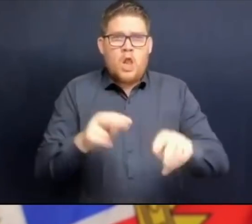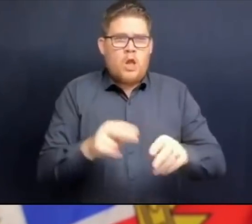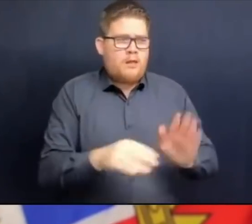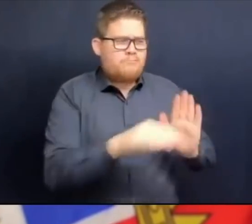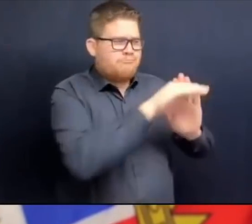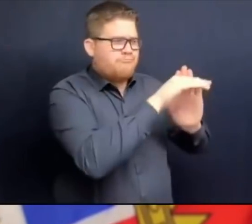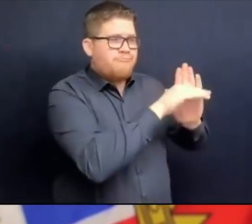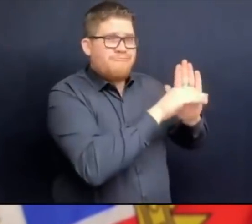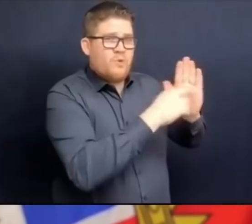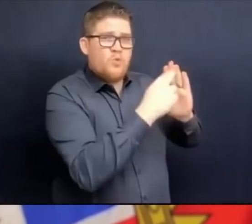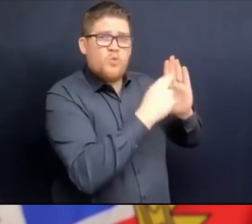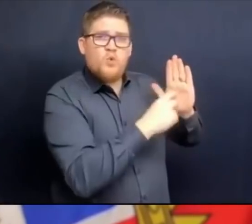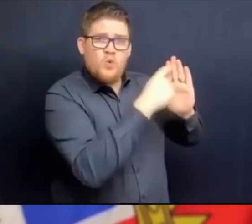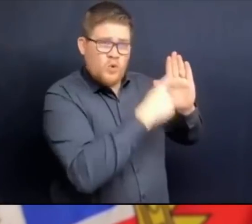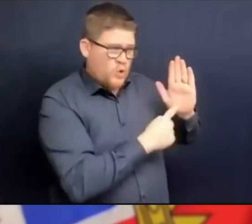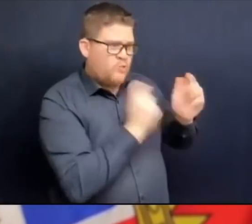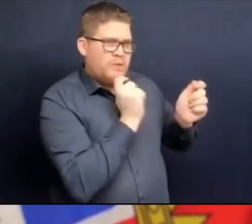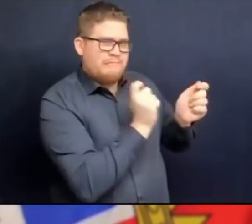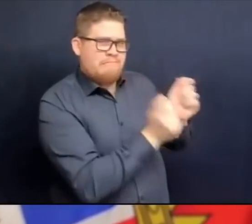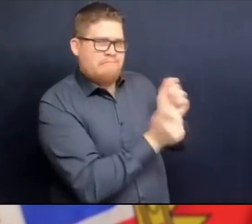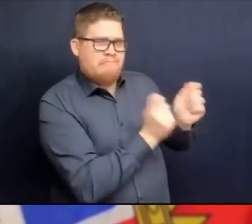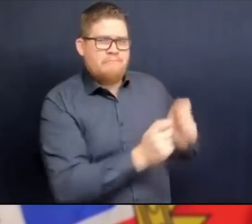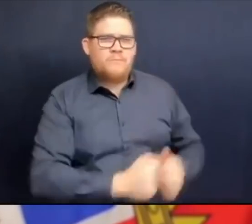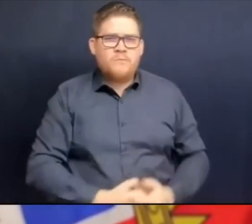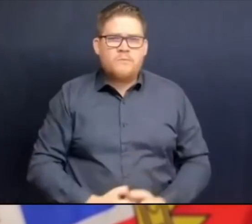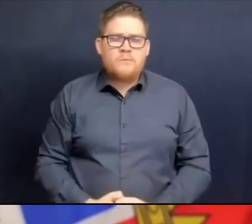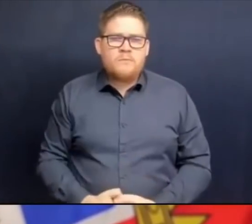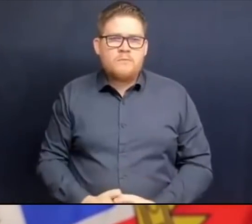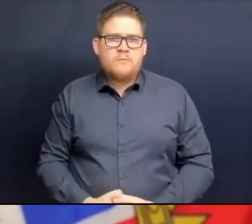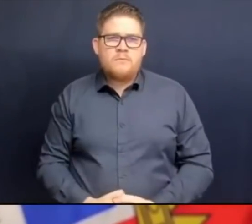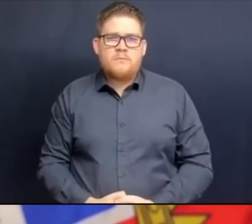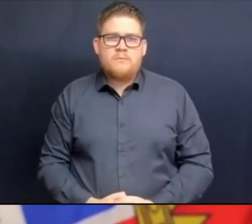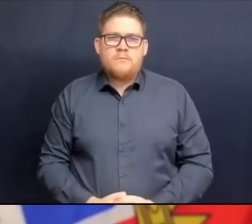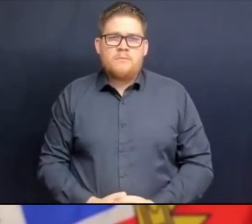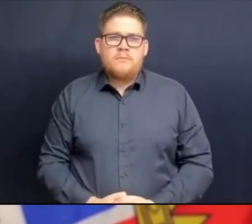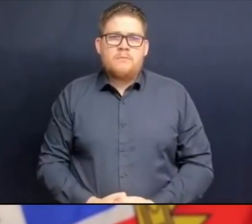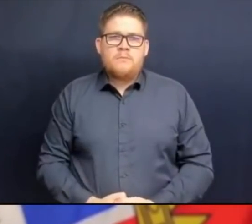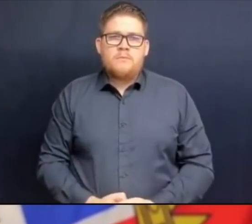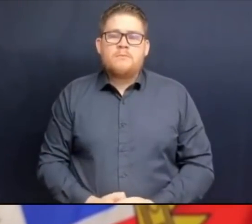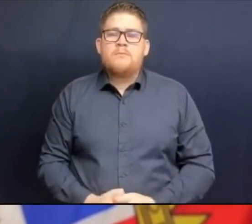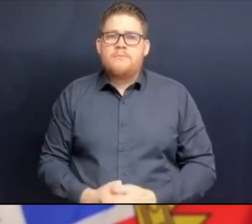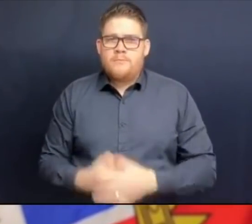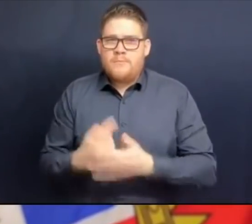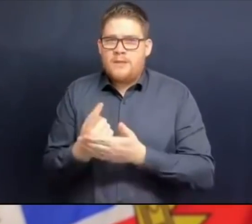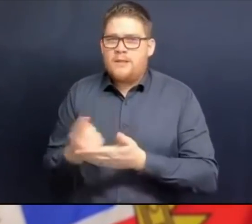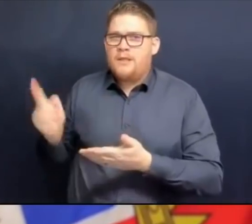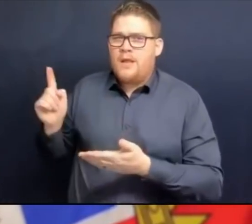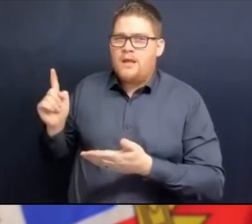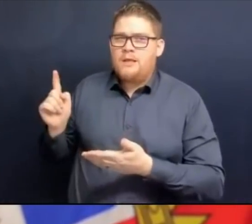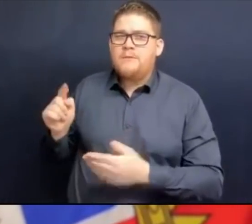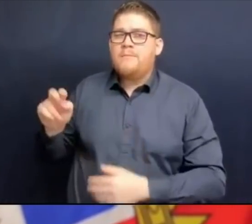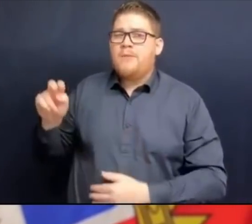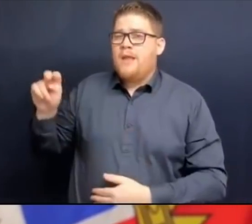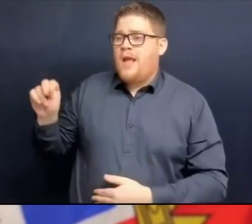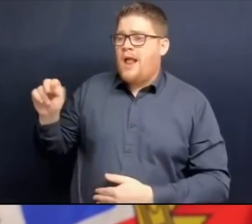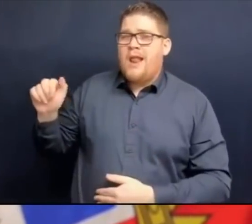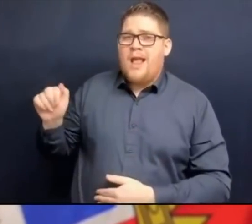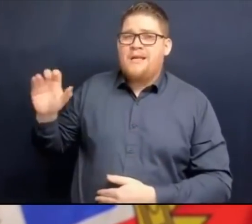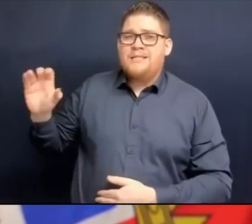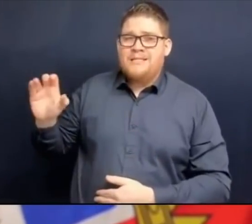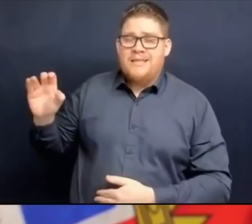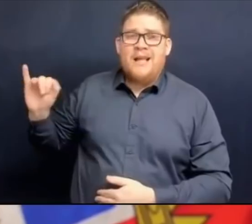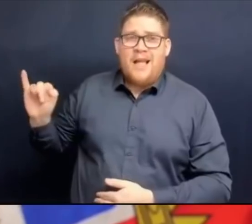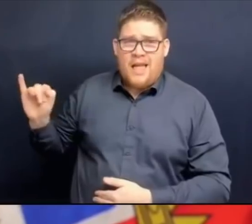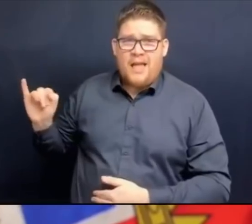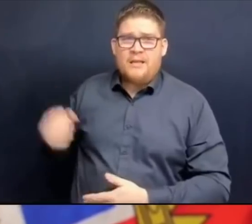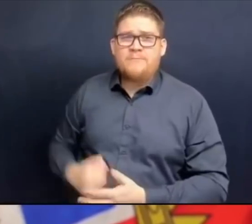A few days ago, the National Advisory Committee on Immunization provided updated guidance on vaccinations and boosters